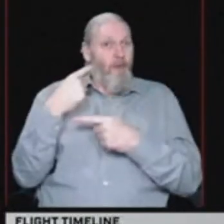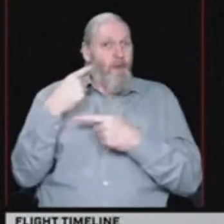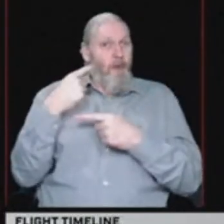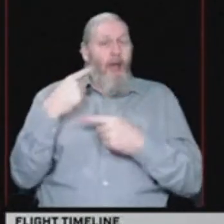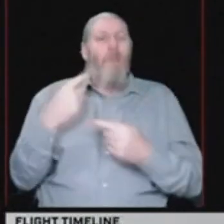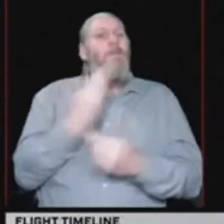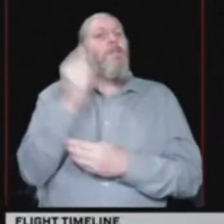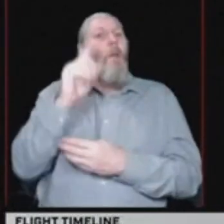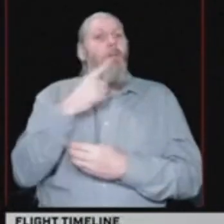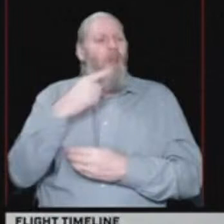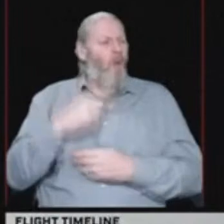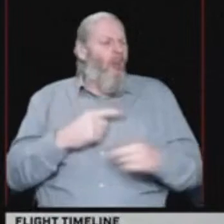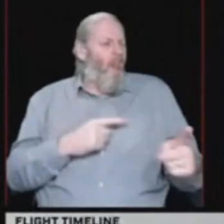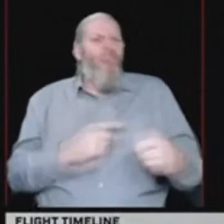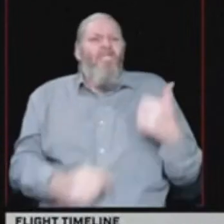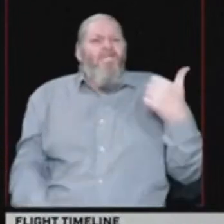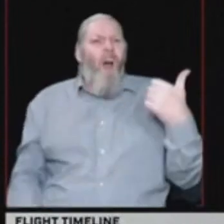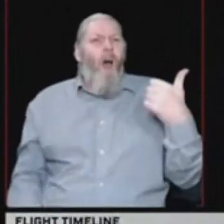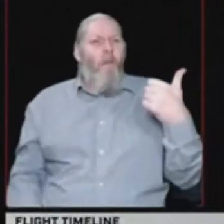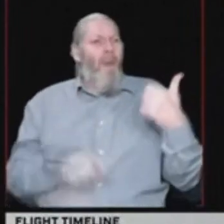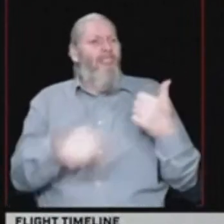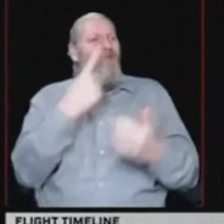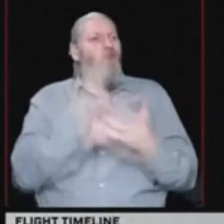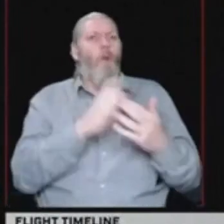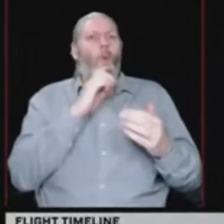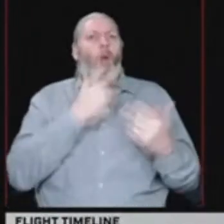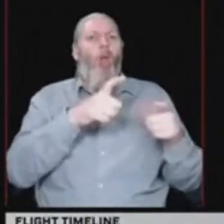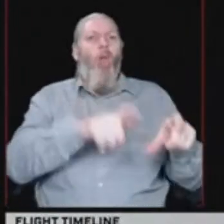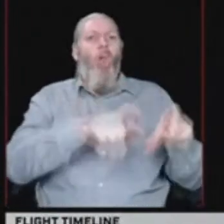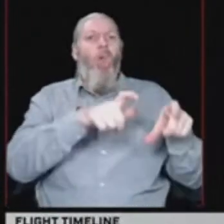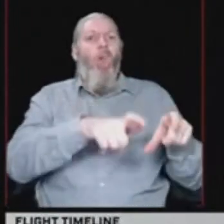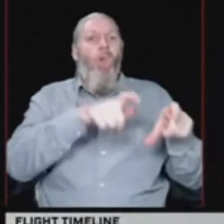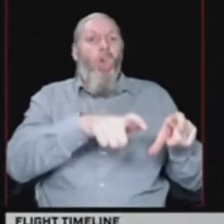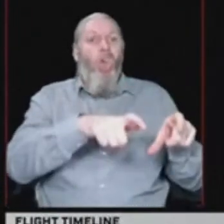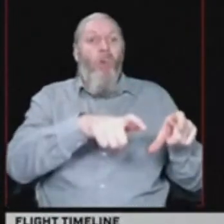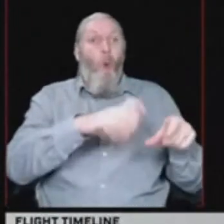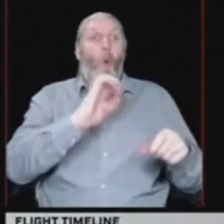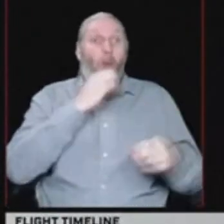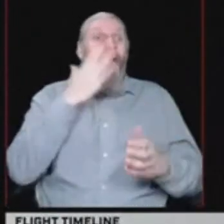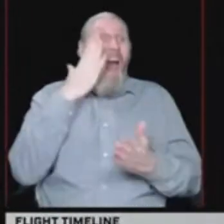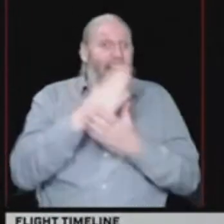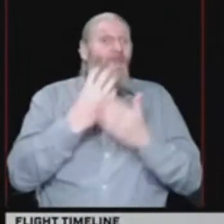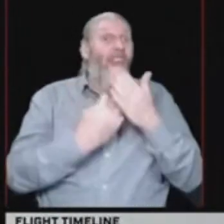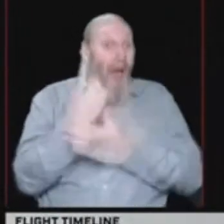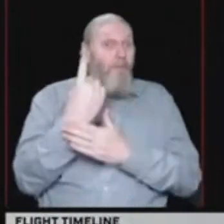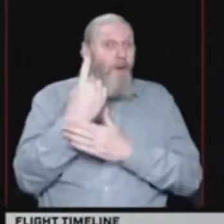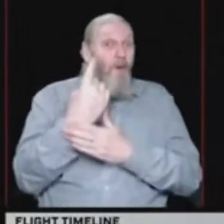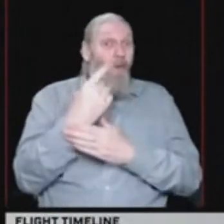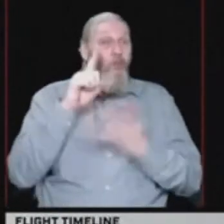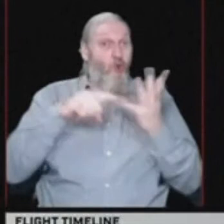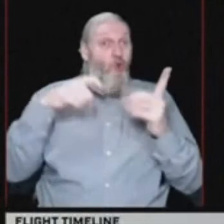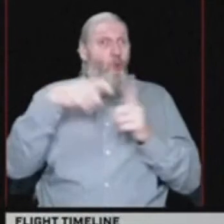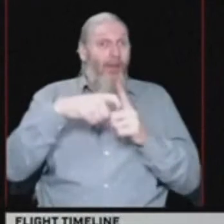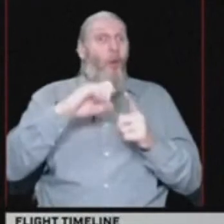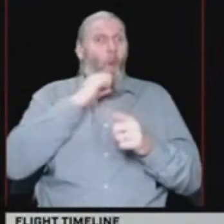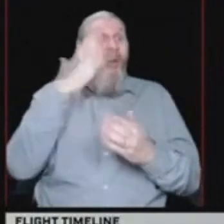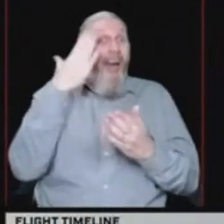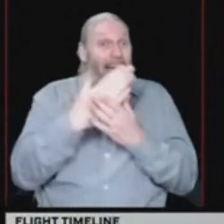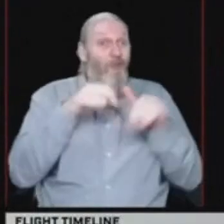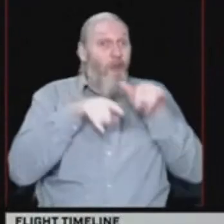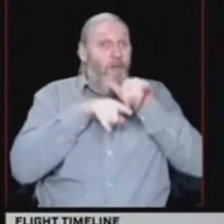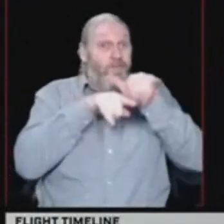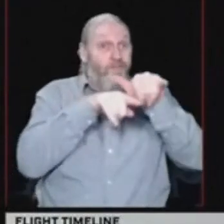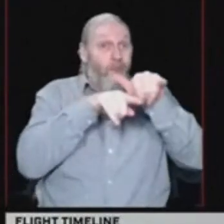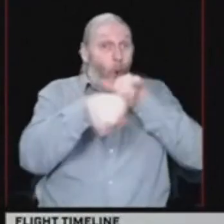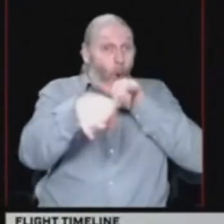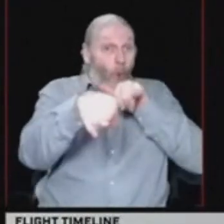this just a static display? Is it really going to happen? Is it really going to happen from the UK? And, collectively, and you guys in particular, have proved